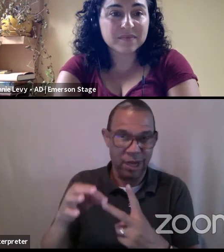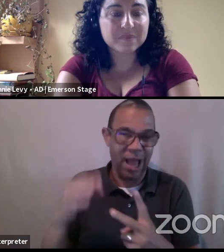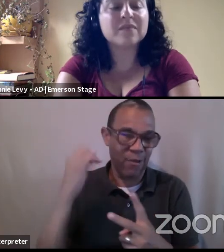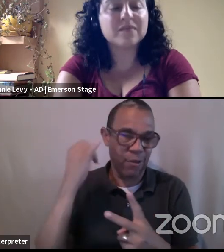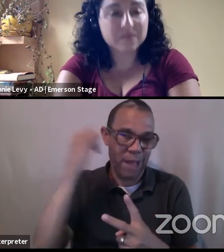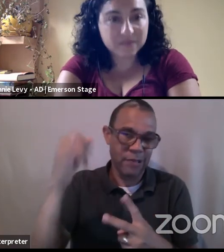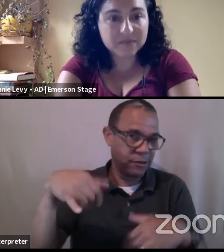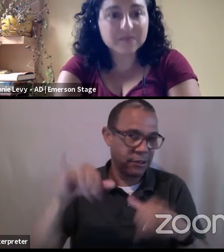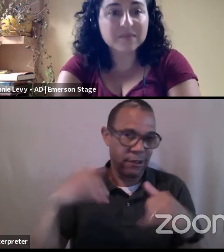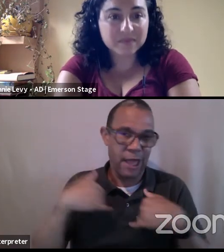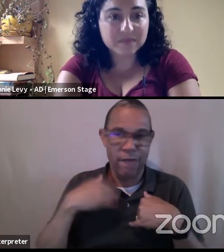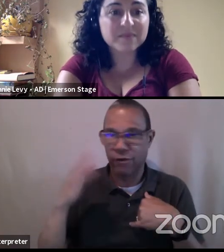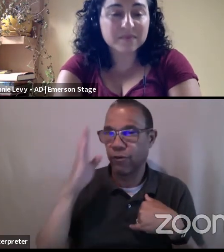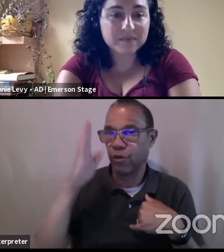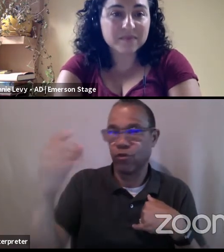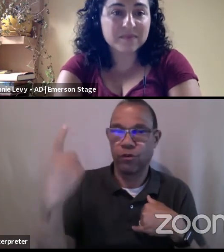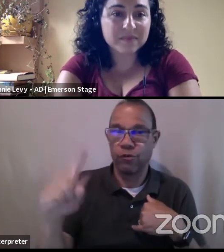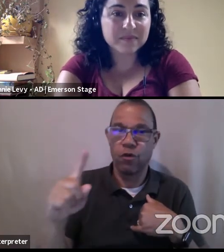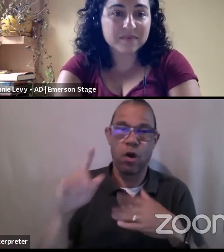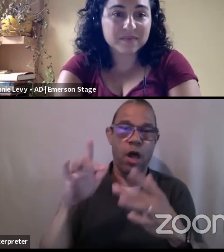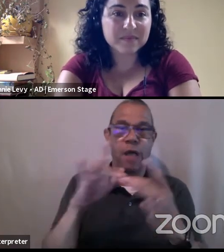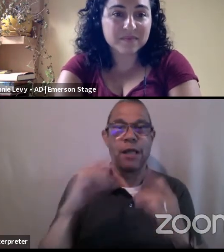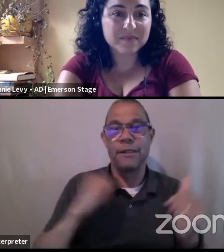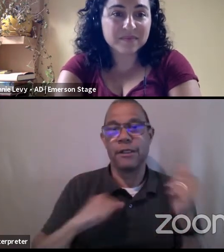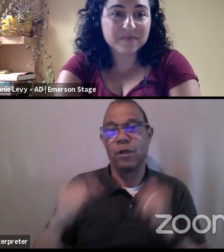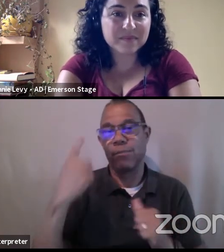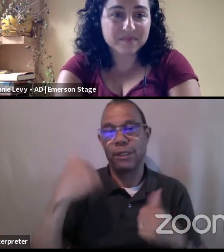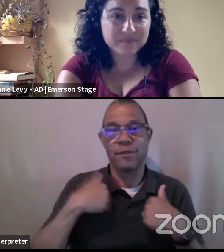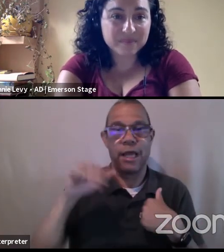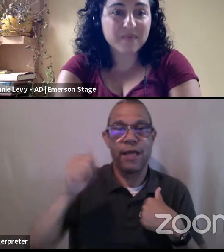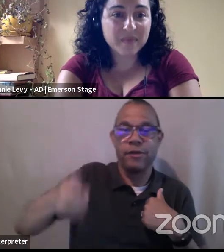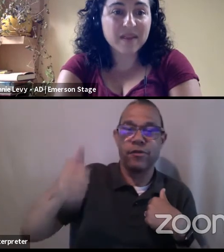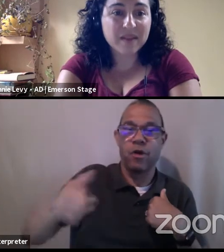for online theater because it has its own aesthetics.